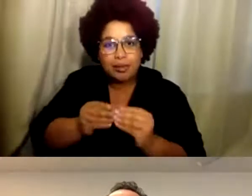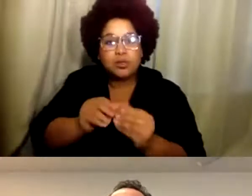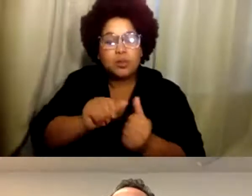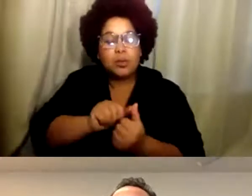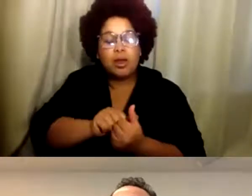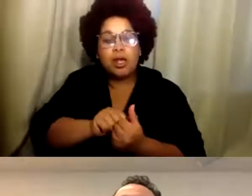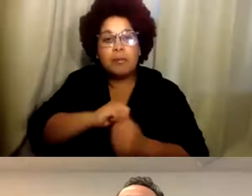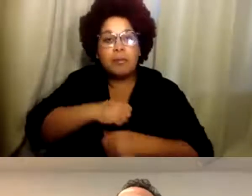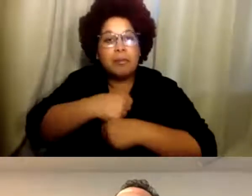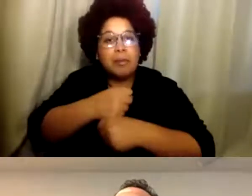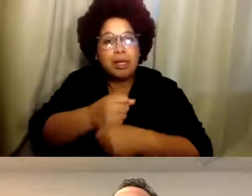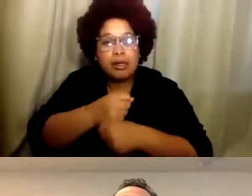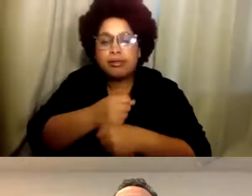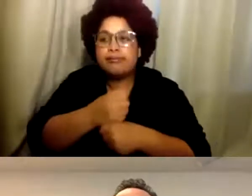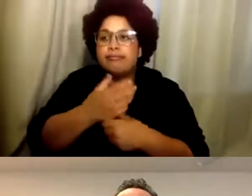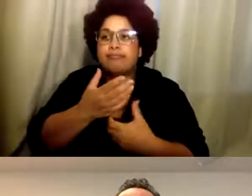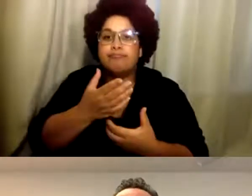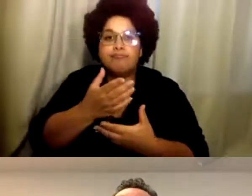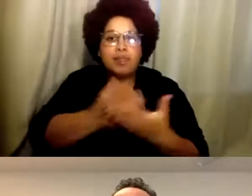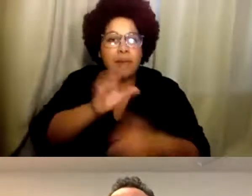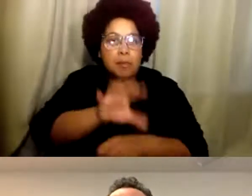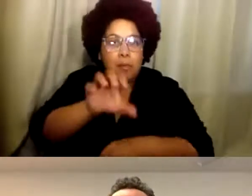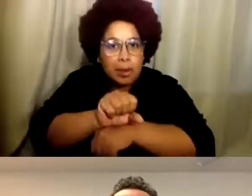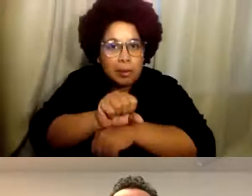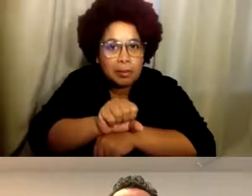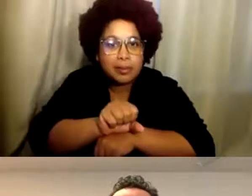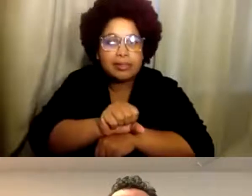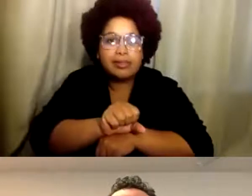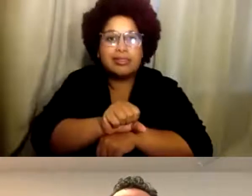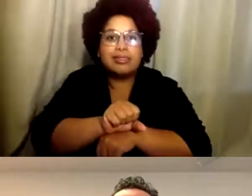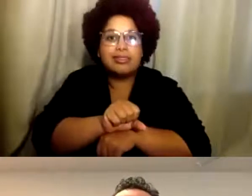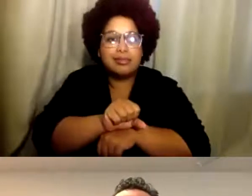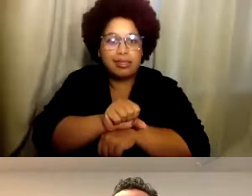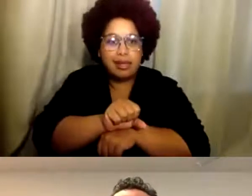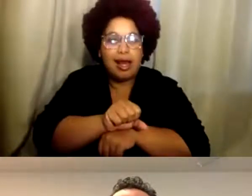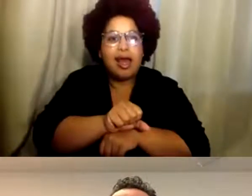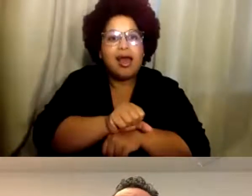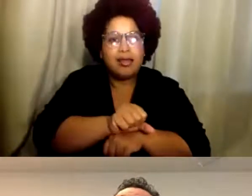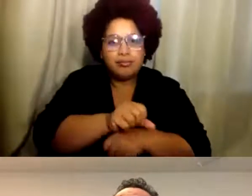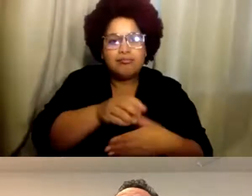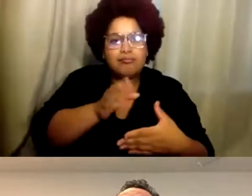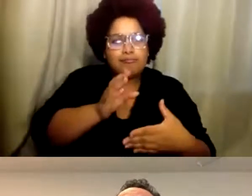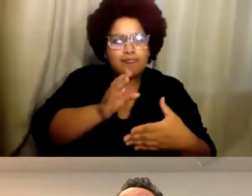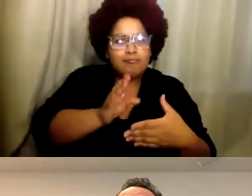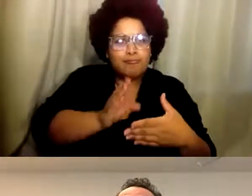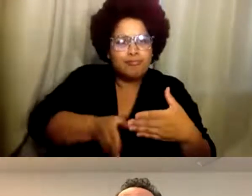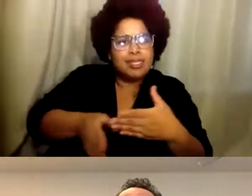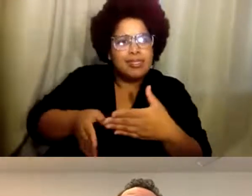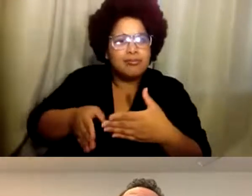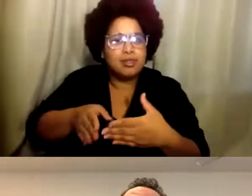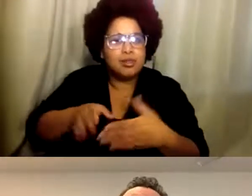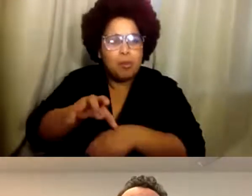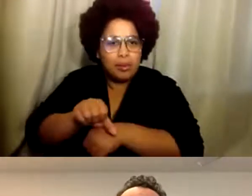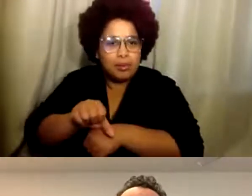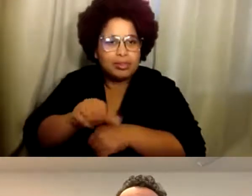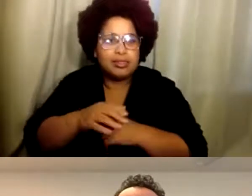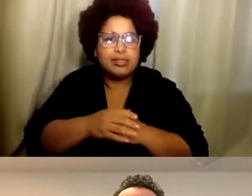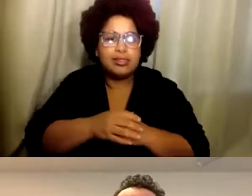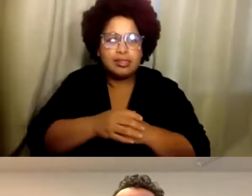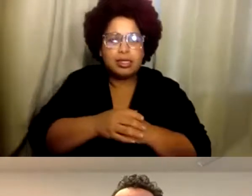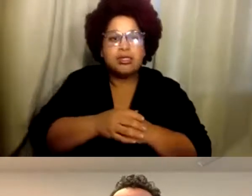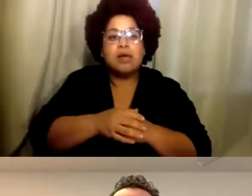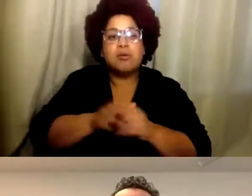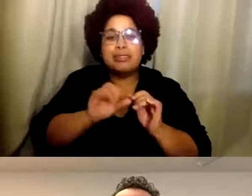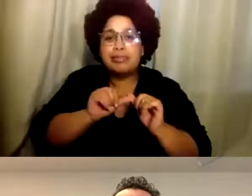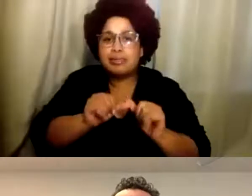to create some of these appointments and completing those appointments. We did outreach to individuals and their families and continue to answer any